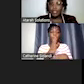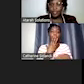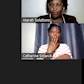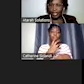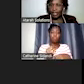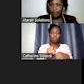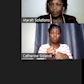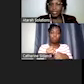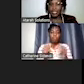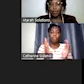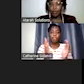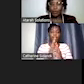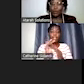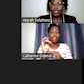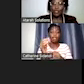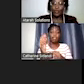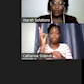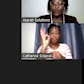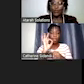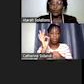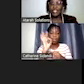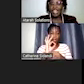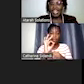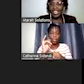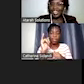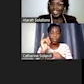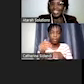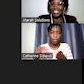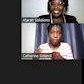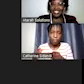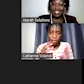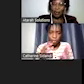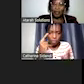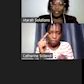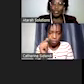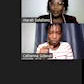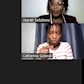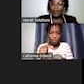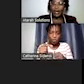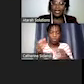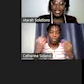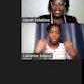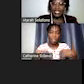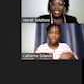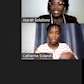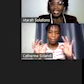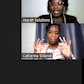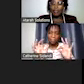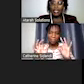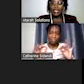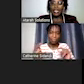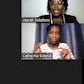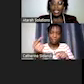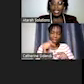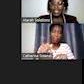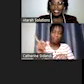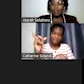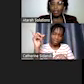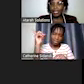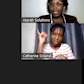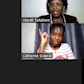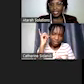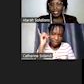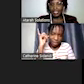This will be this Friday. Please, it's an opportunity for you to slay, dress up and show up. Come and listen. Come and